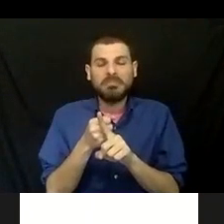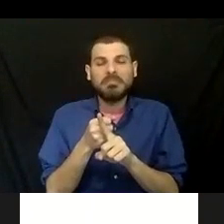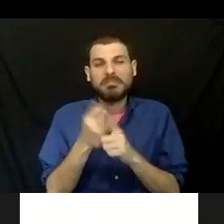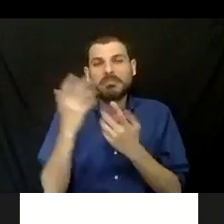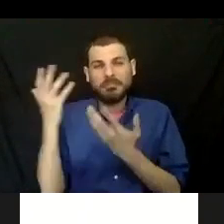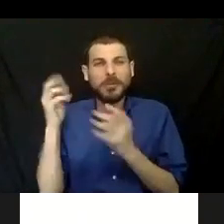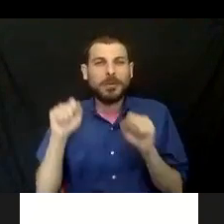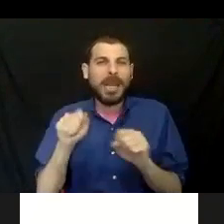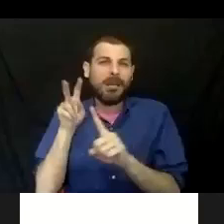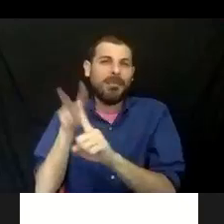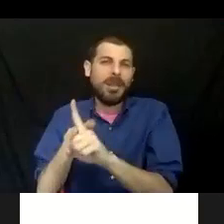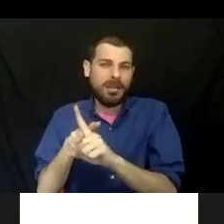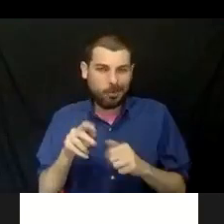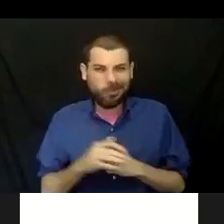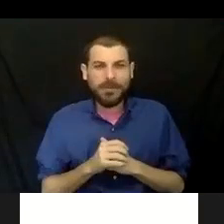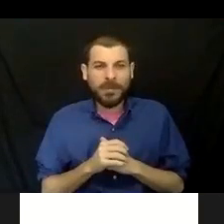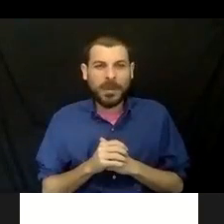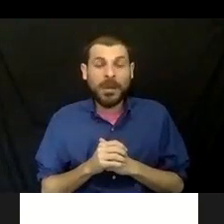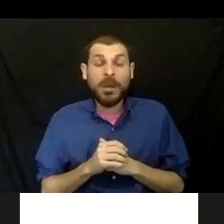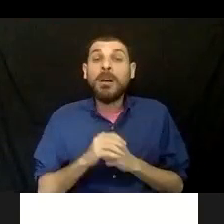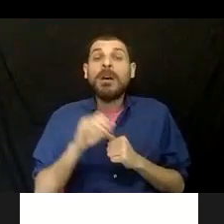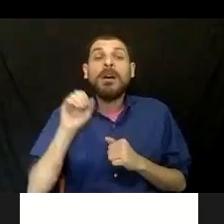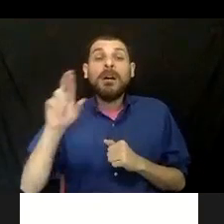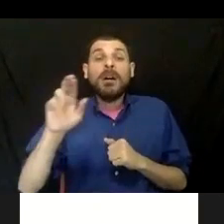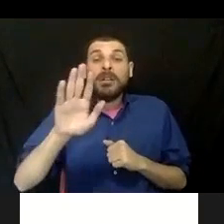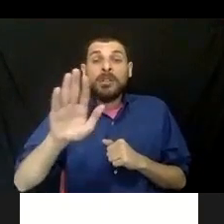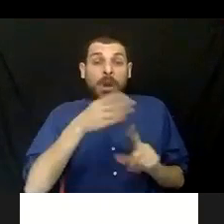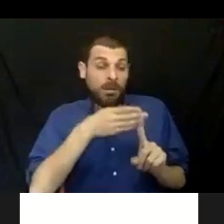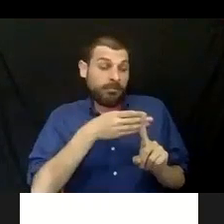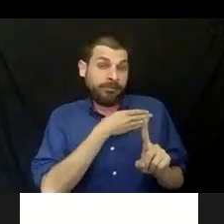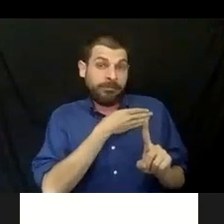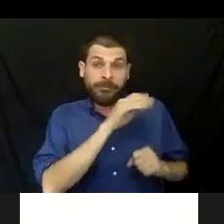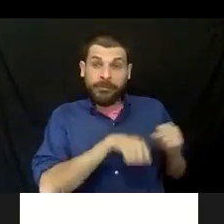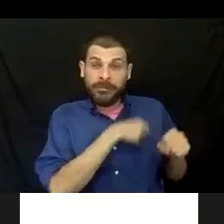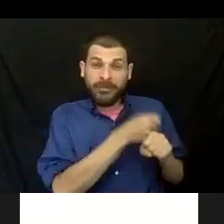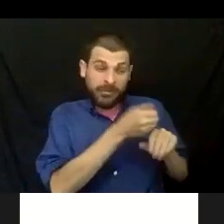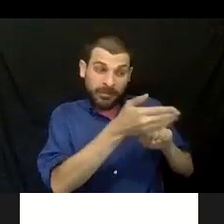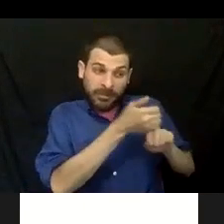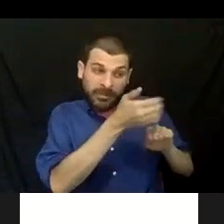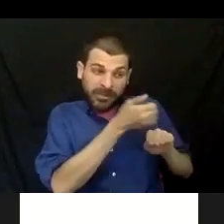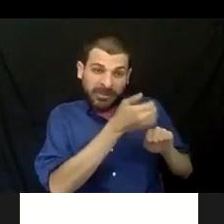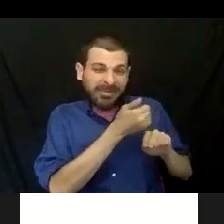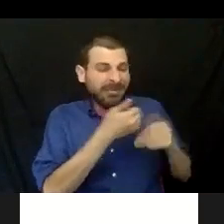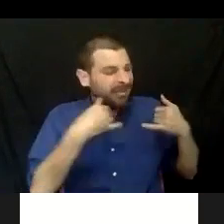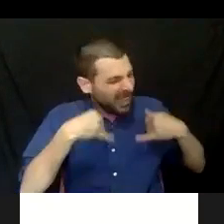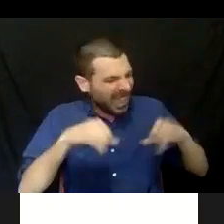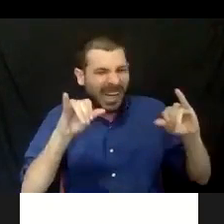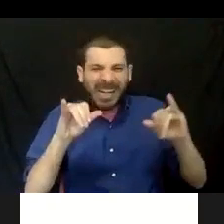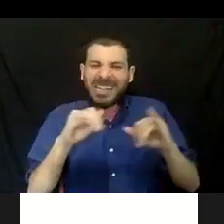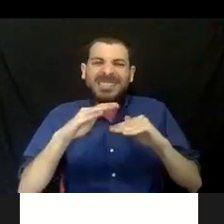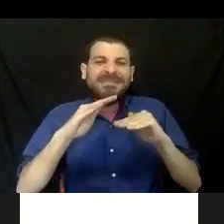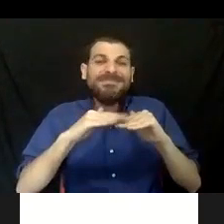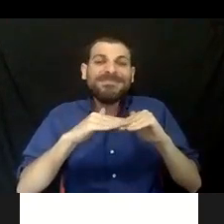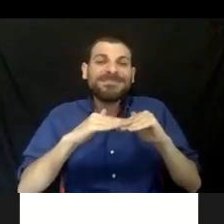enough money in that base year to qualify for unemployment insurance, people who